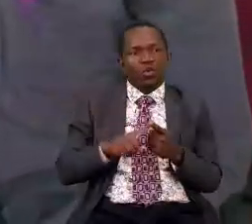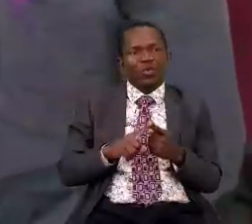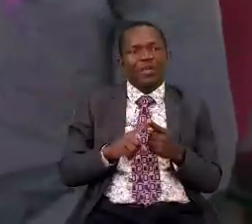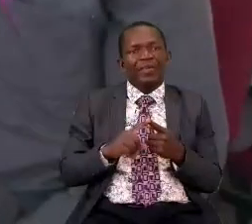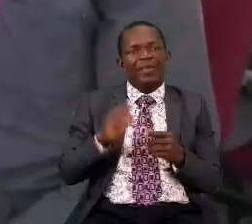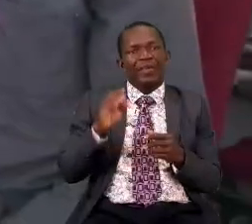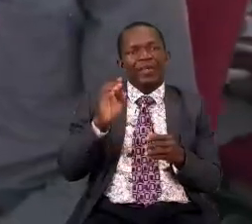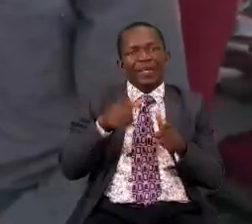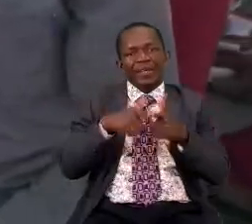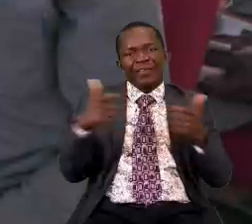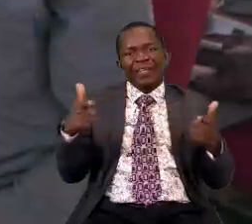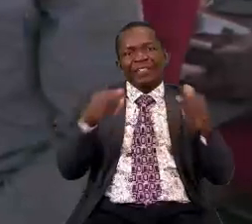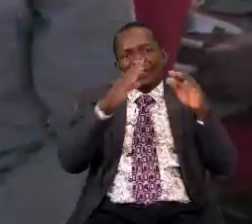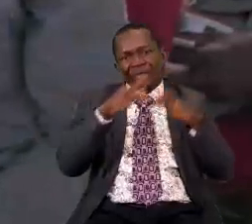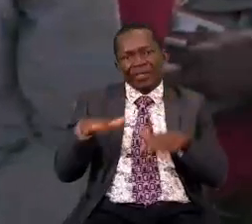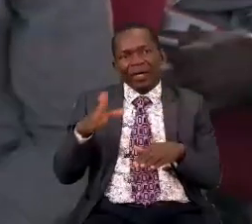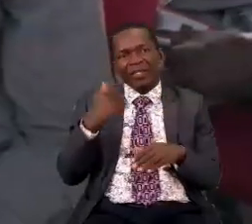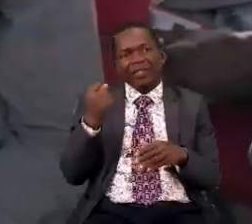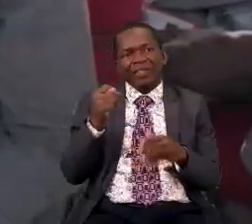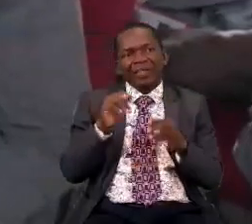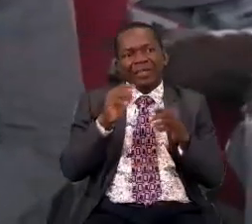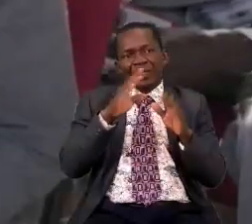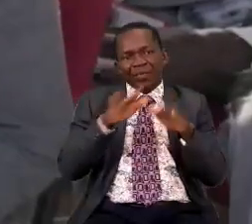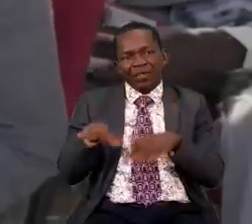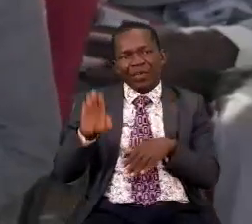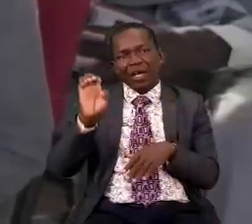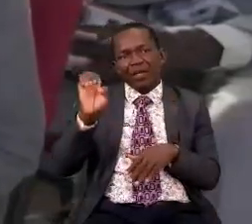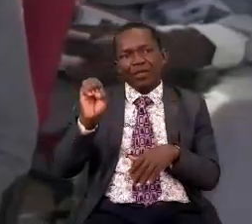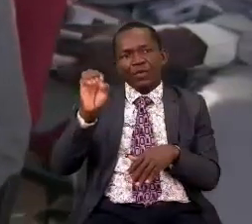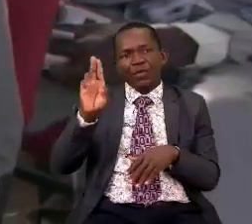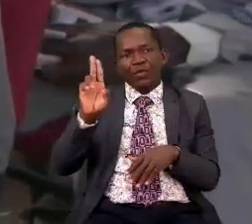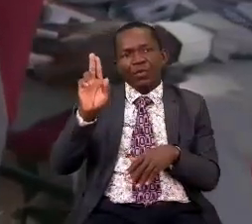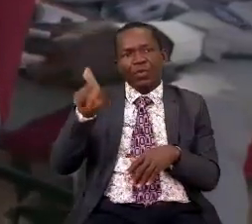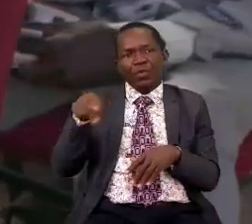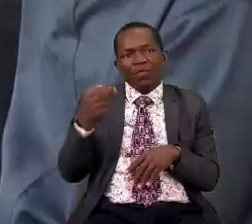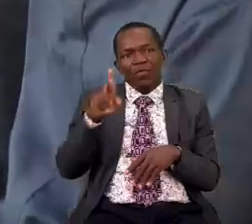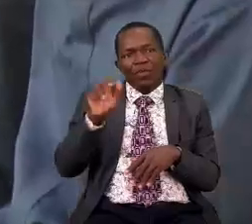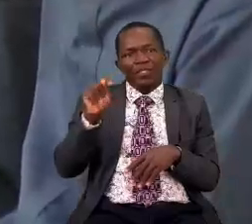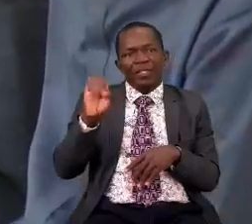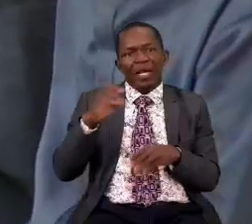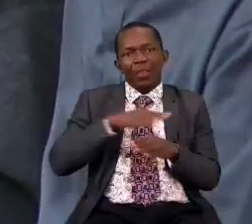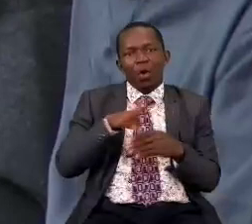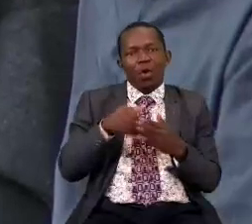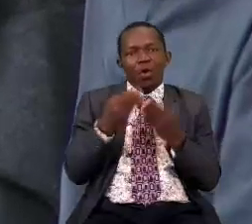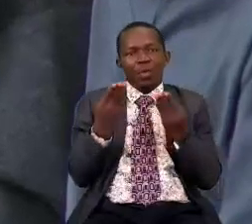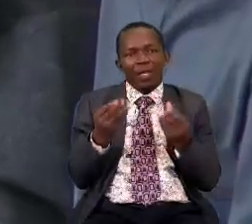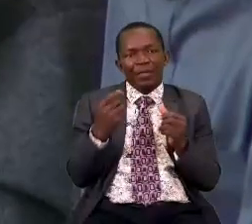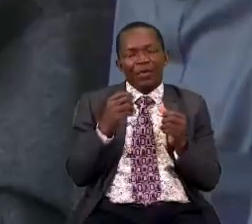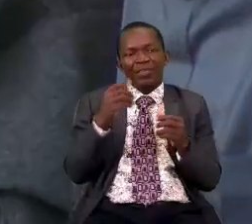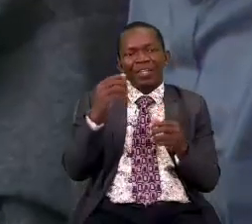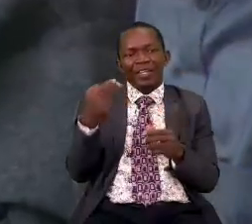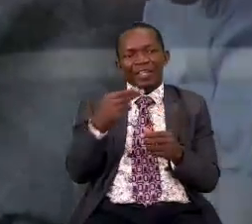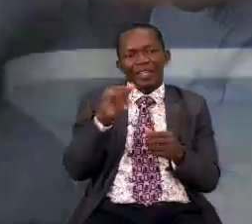sea toward the going down of the sun shall be your Coast